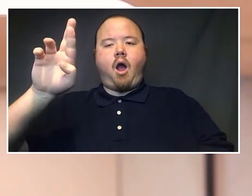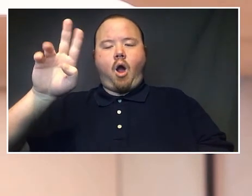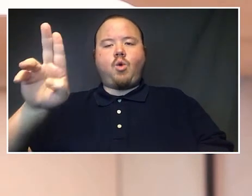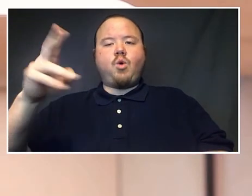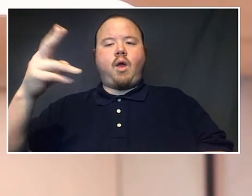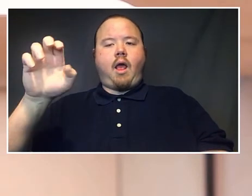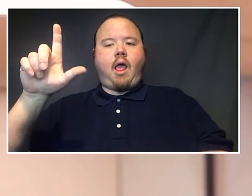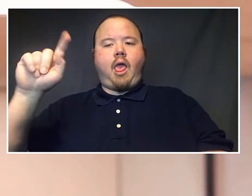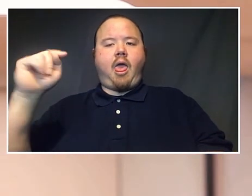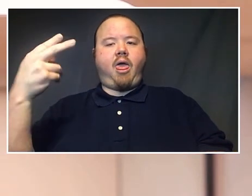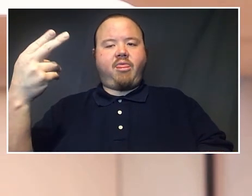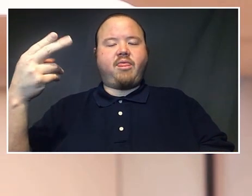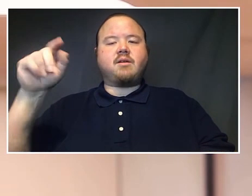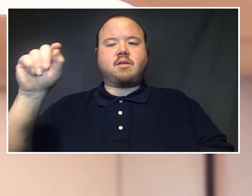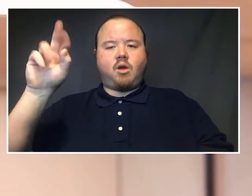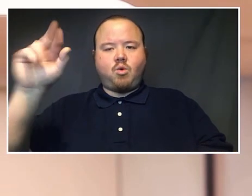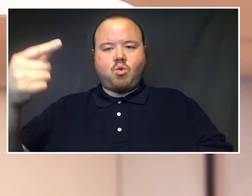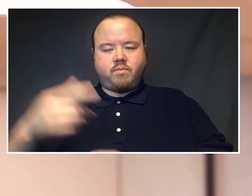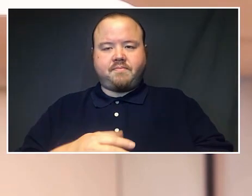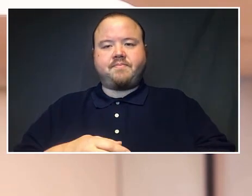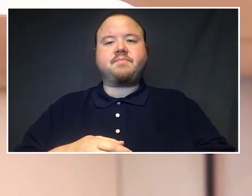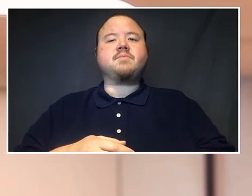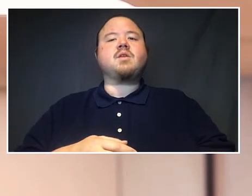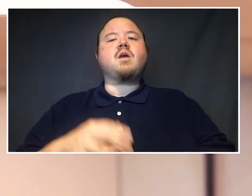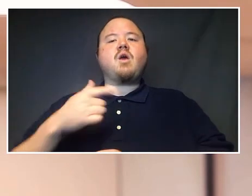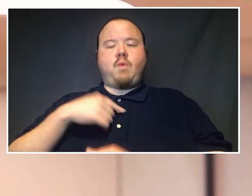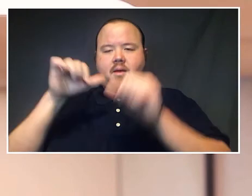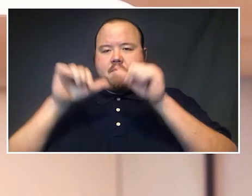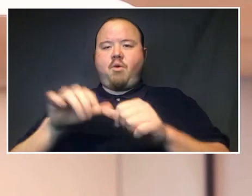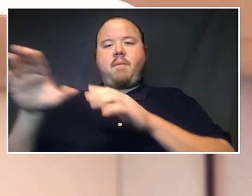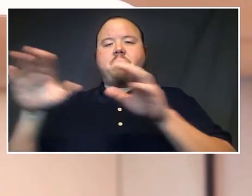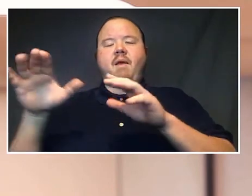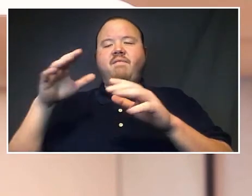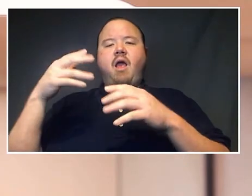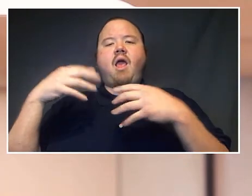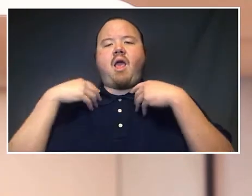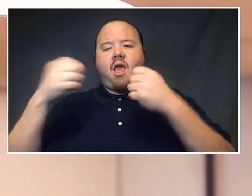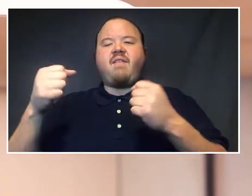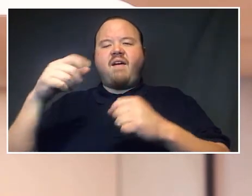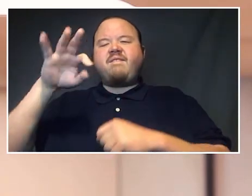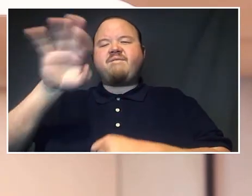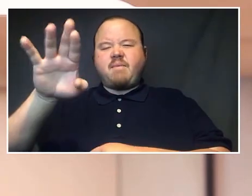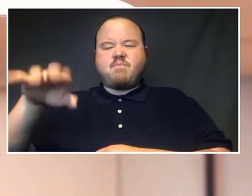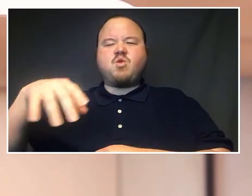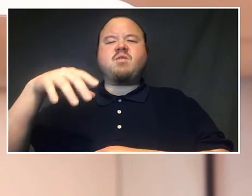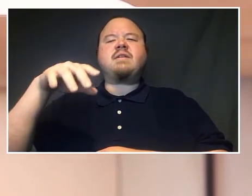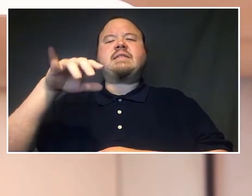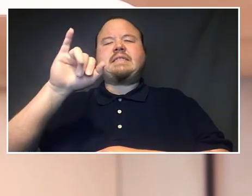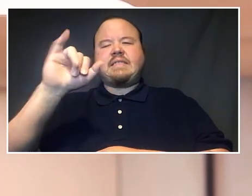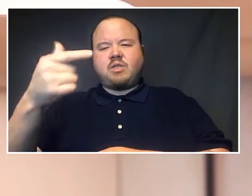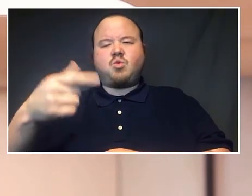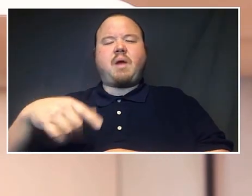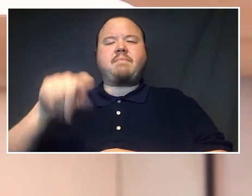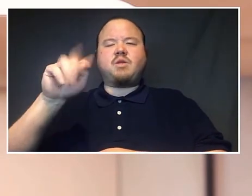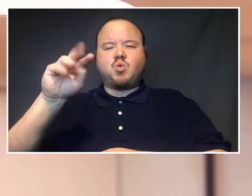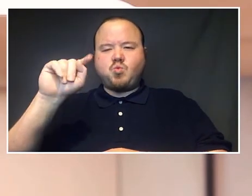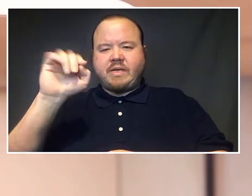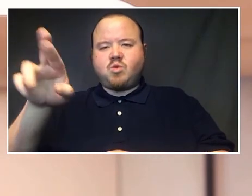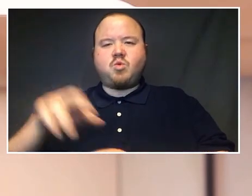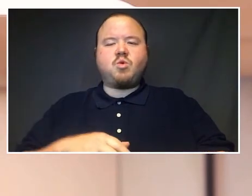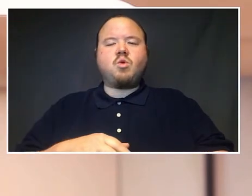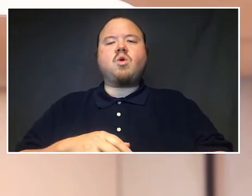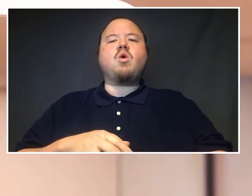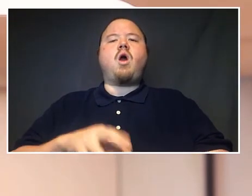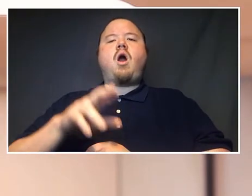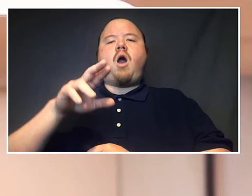also offer monthly social media posts to RUHS Behavioral Health's Facebook, Instagram, and Twitter accounts. The